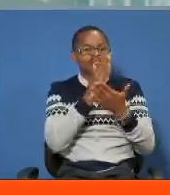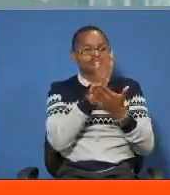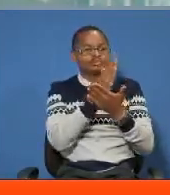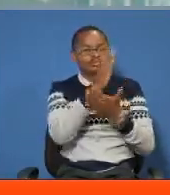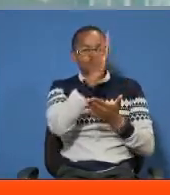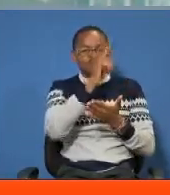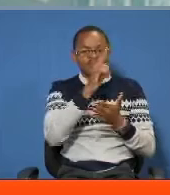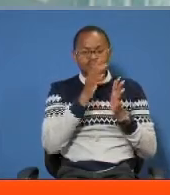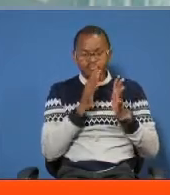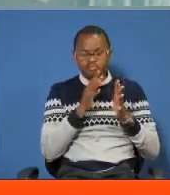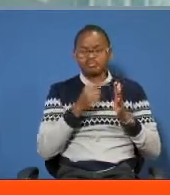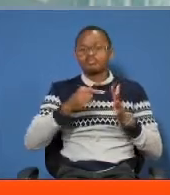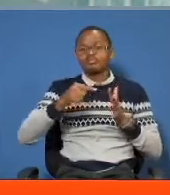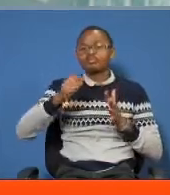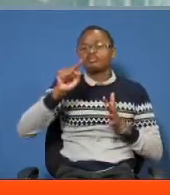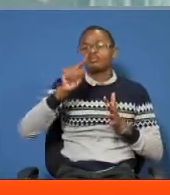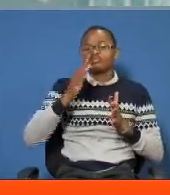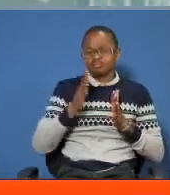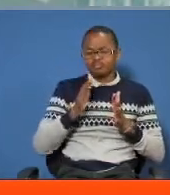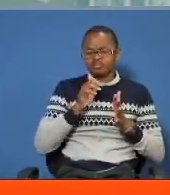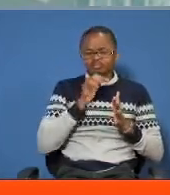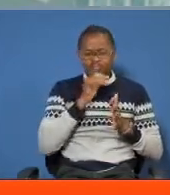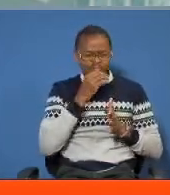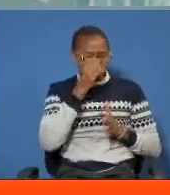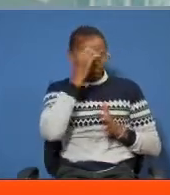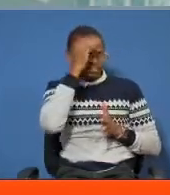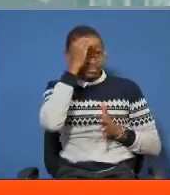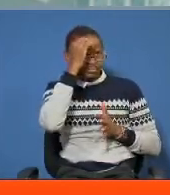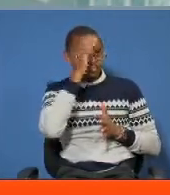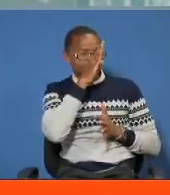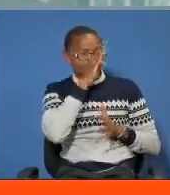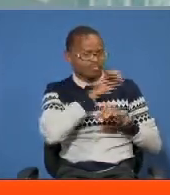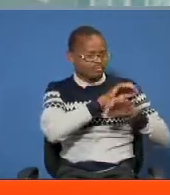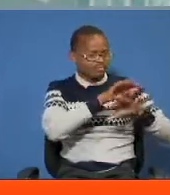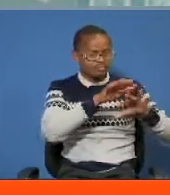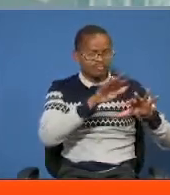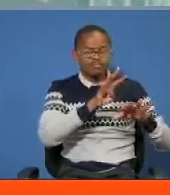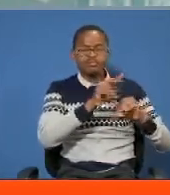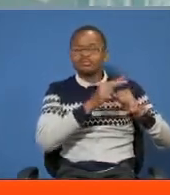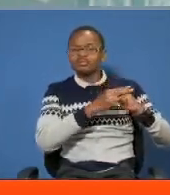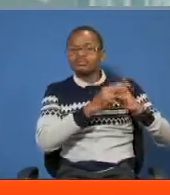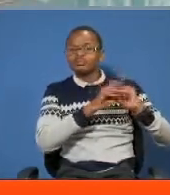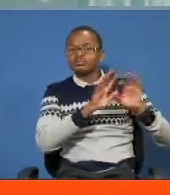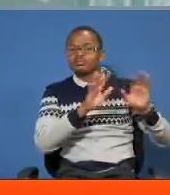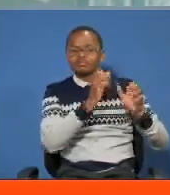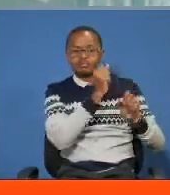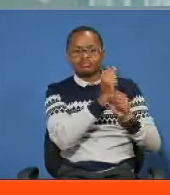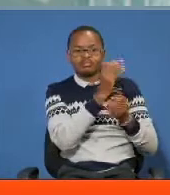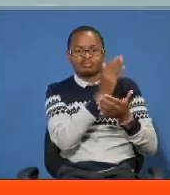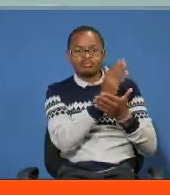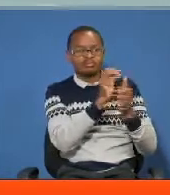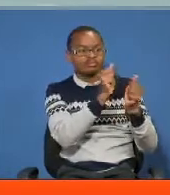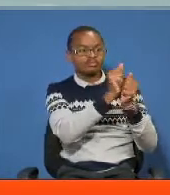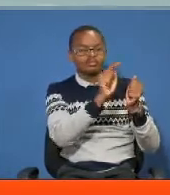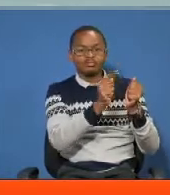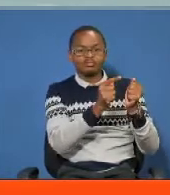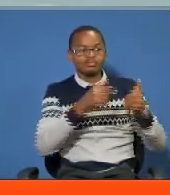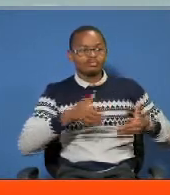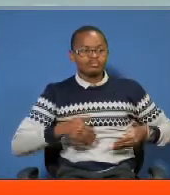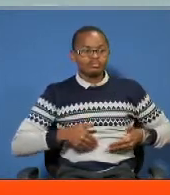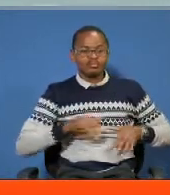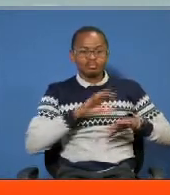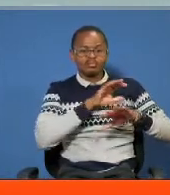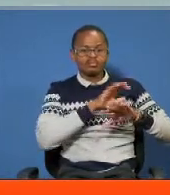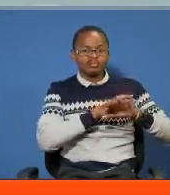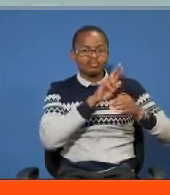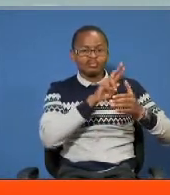funds through the right person. Because at national level, I cannot pretend to you that I'm going to distribute this across 47 counties and make sure all these 10,000